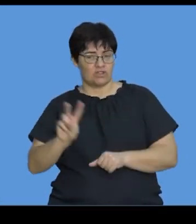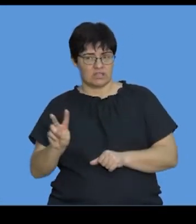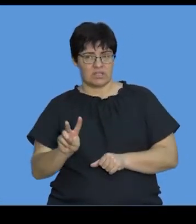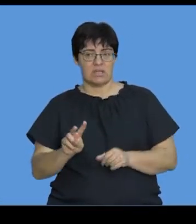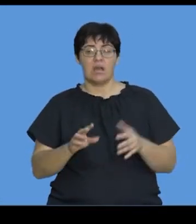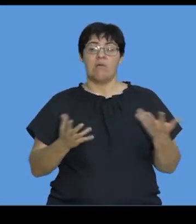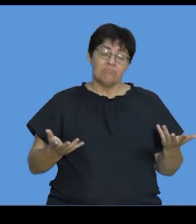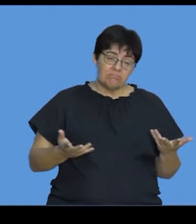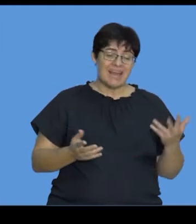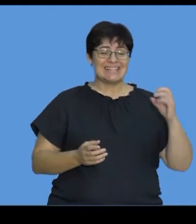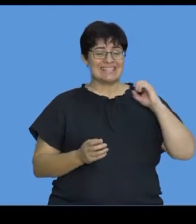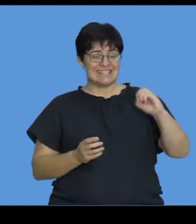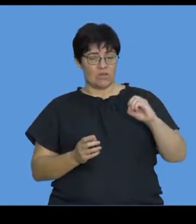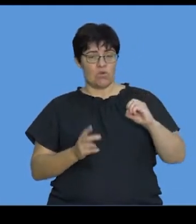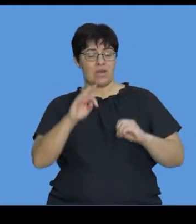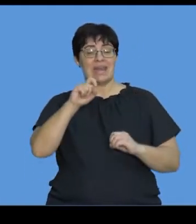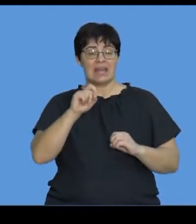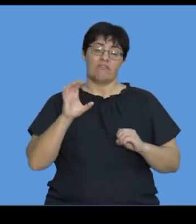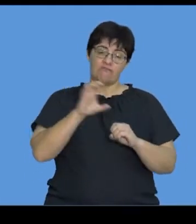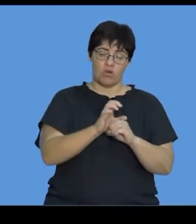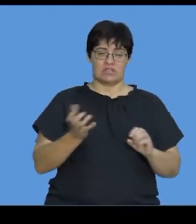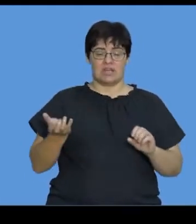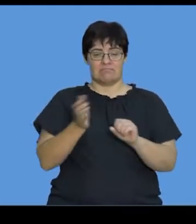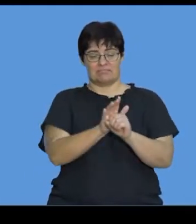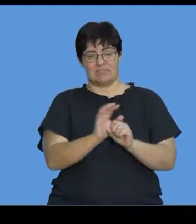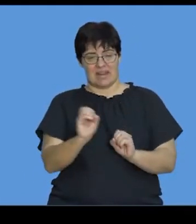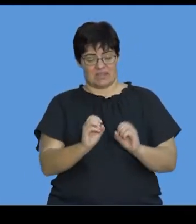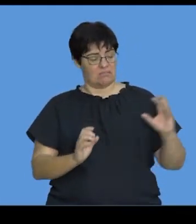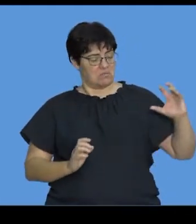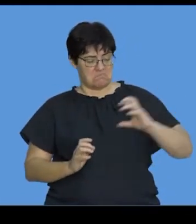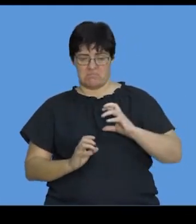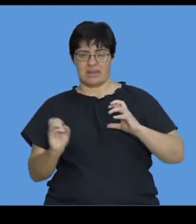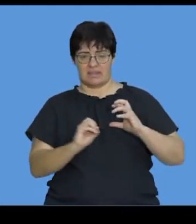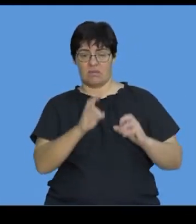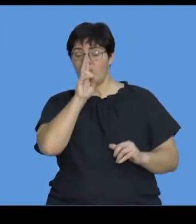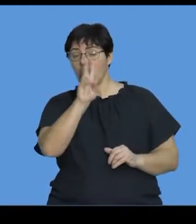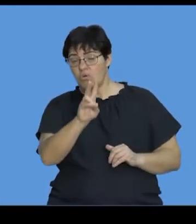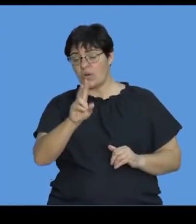force or net force acts on it. So if I look at momentum,